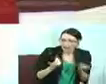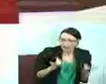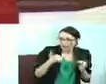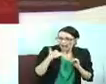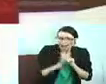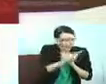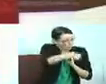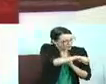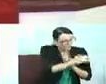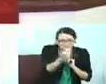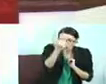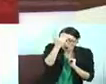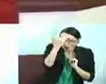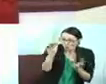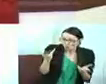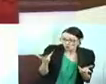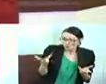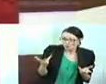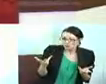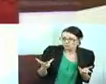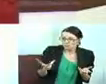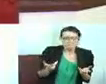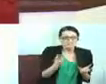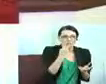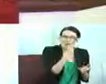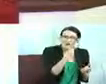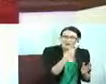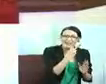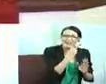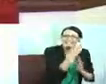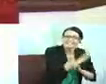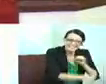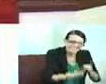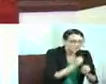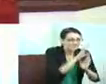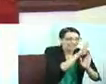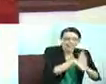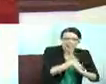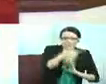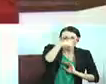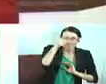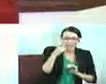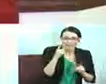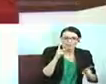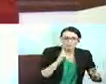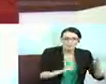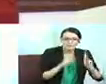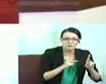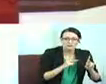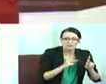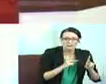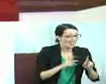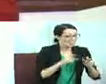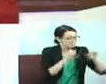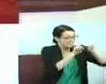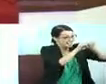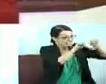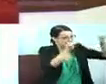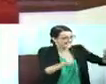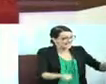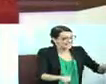gonna know the 2.5 years black people and abolished system